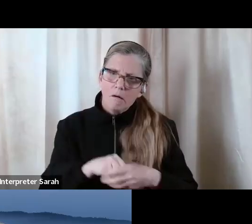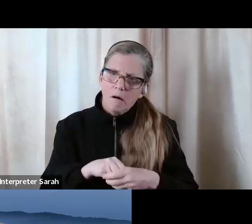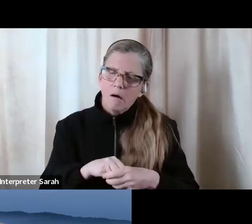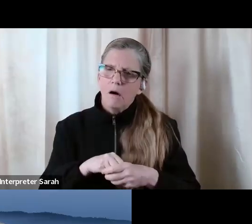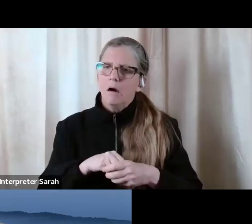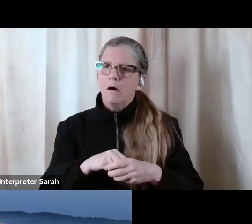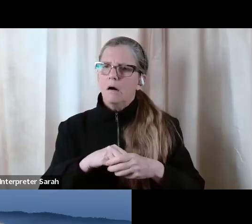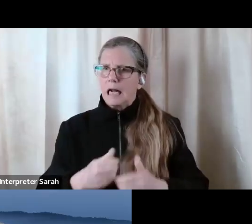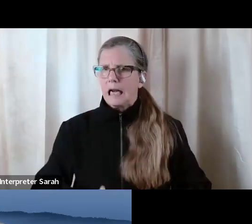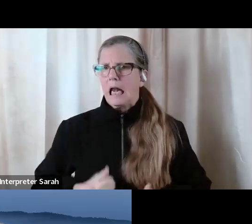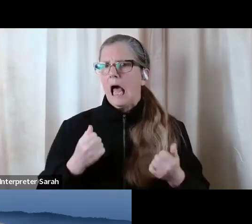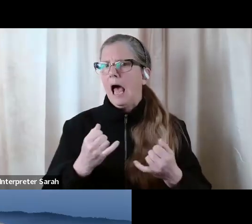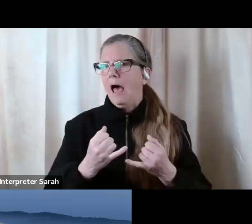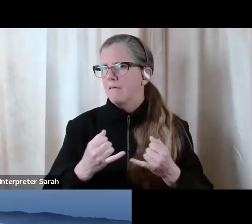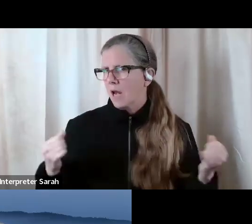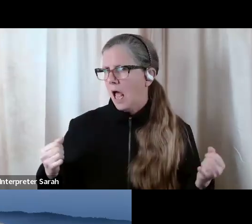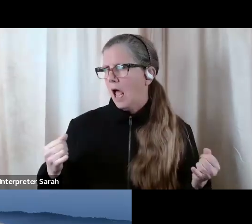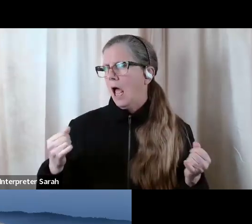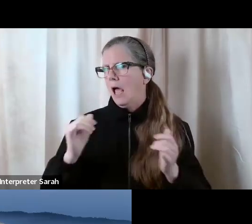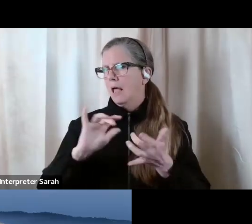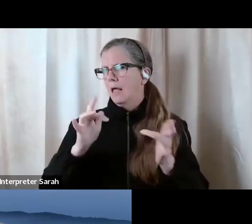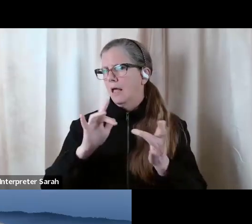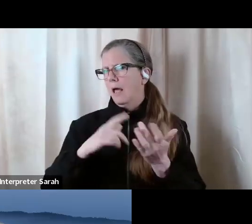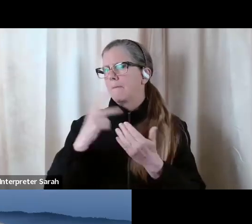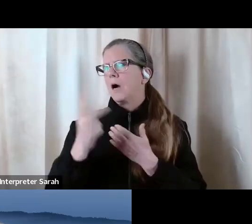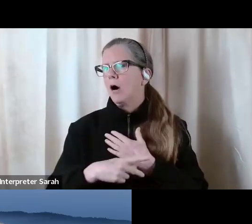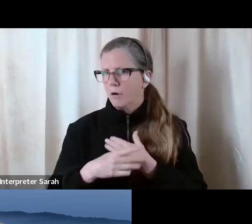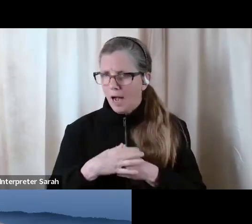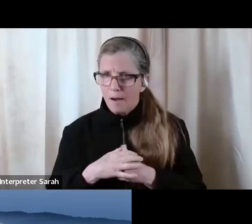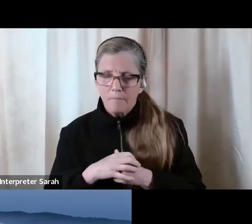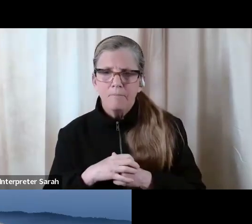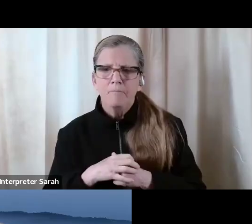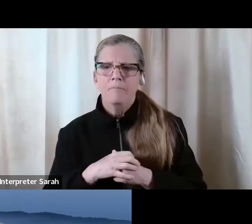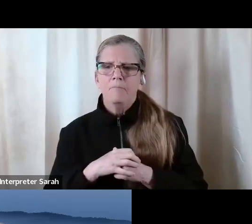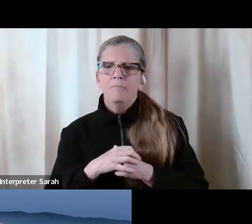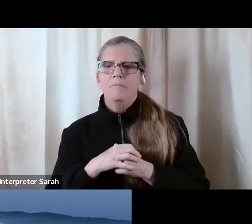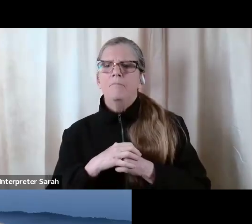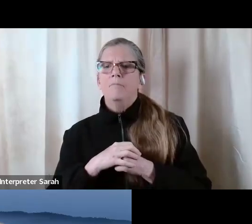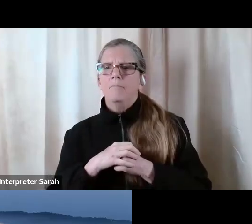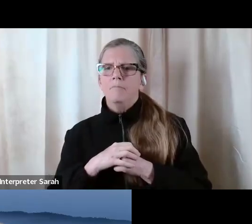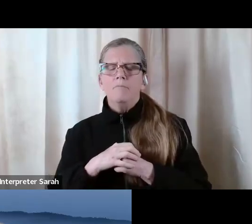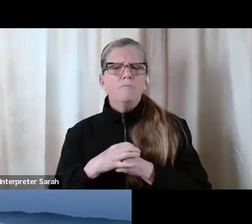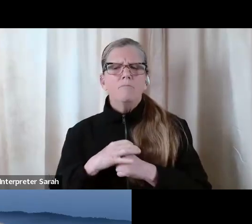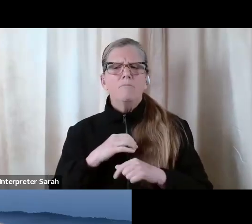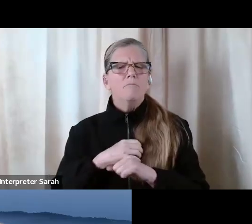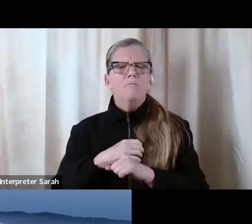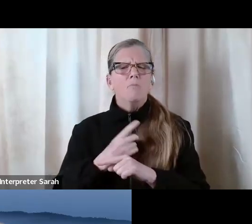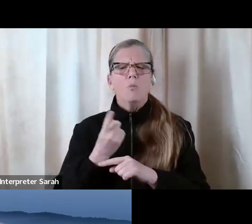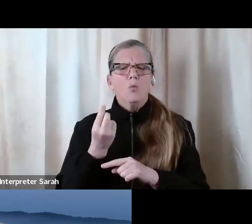Lifeline broadband pilot program. Can they, what steps would they take